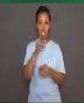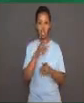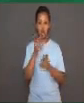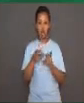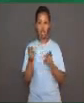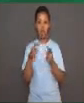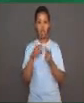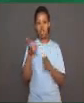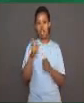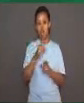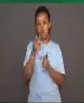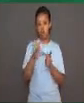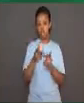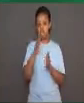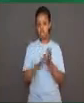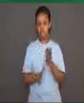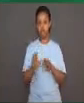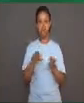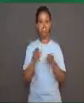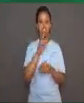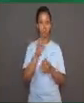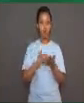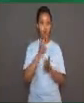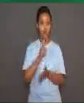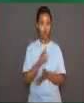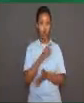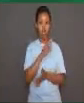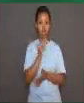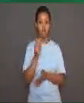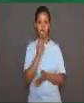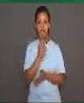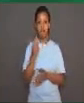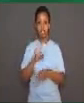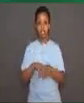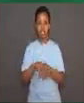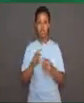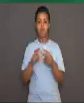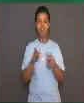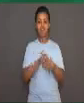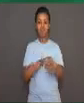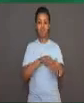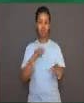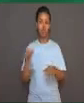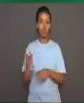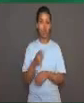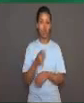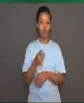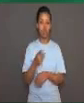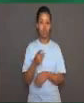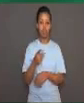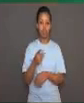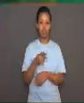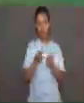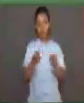another, sometimes over long distances and in large groups.